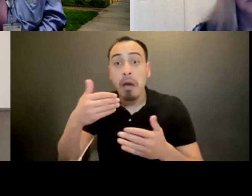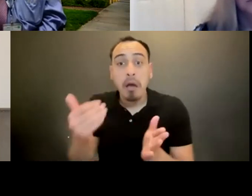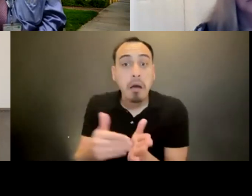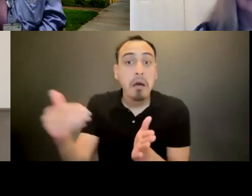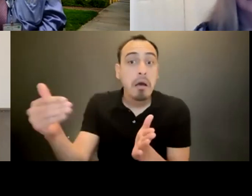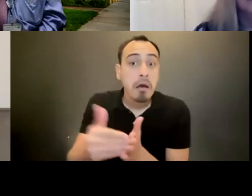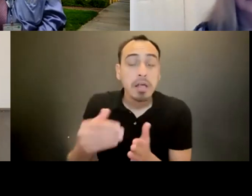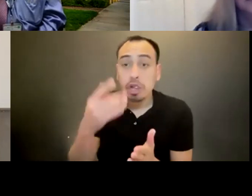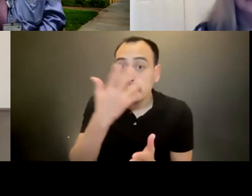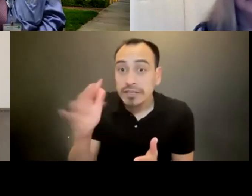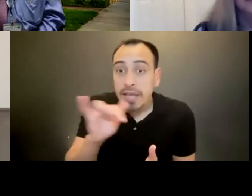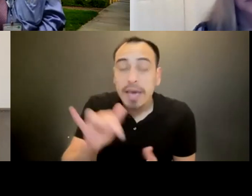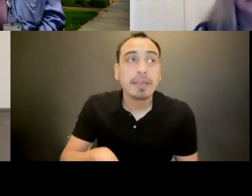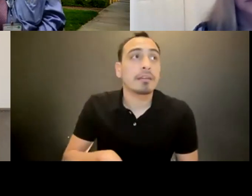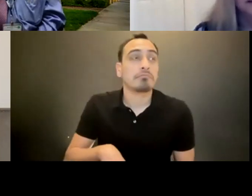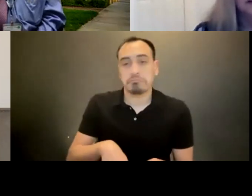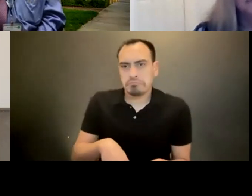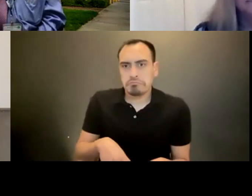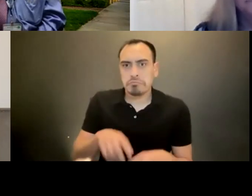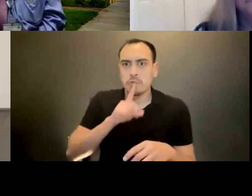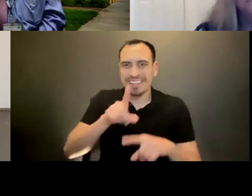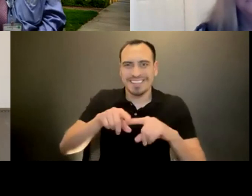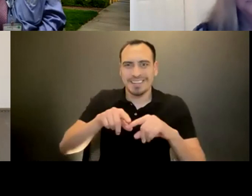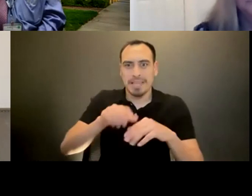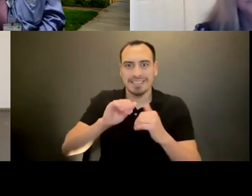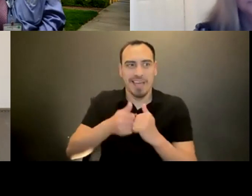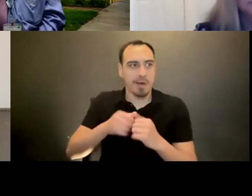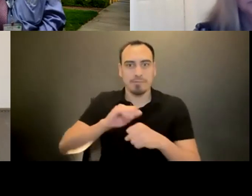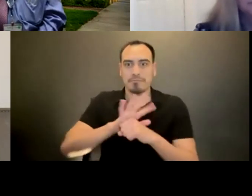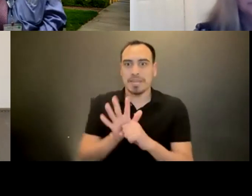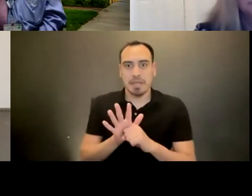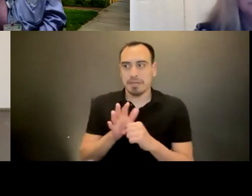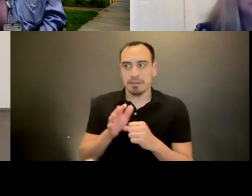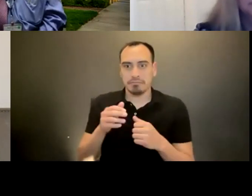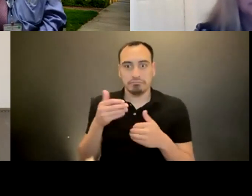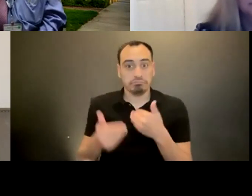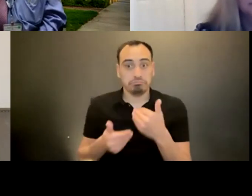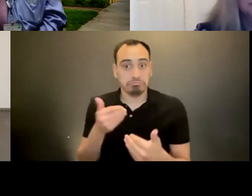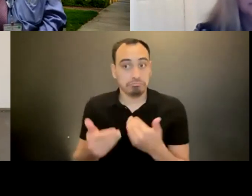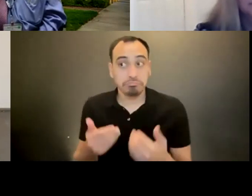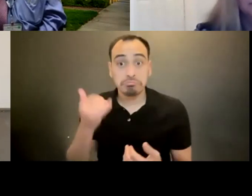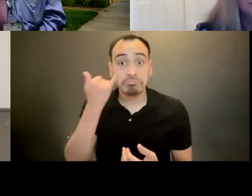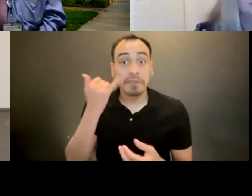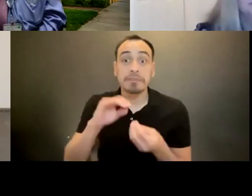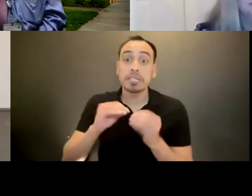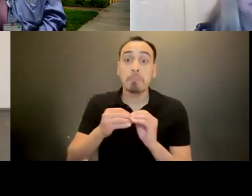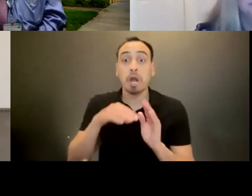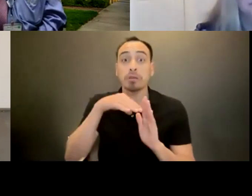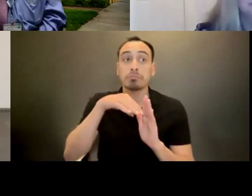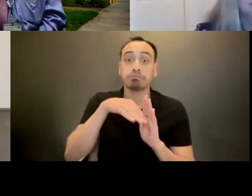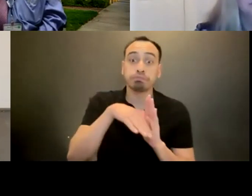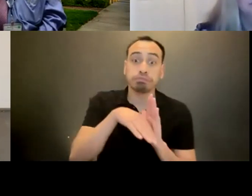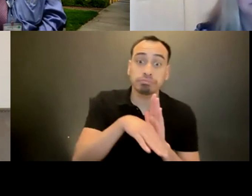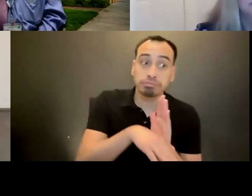be related to how the rest of the pandemic goes. If things calm down and we don't see another wave